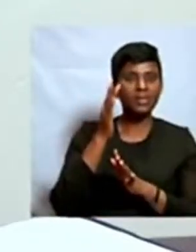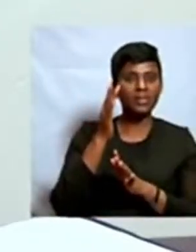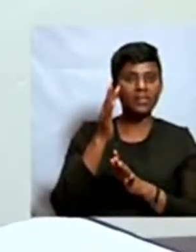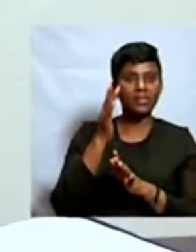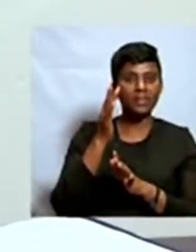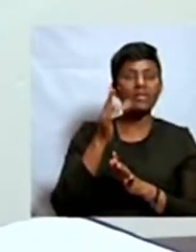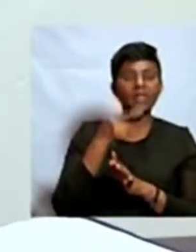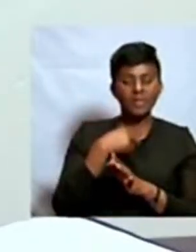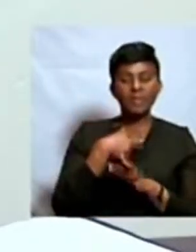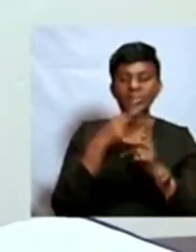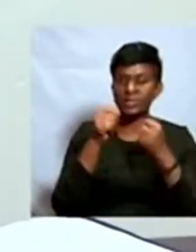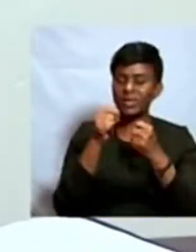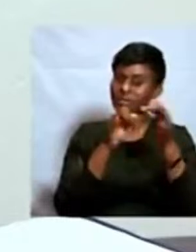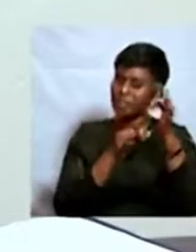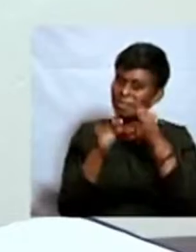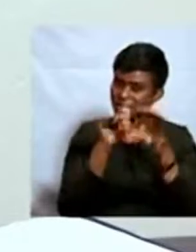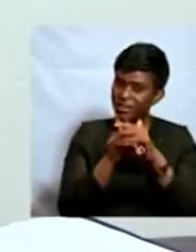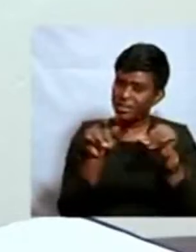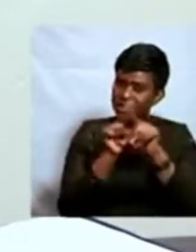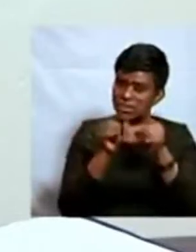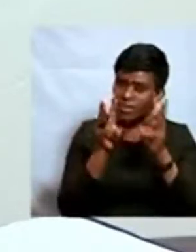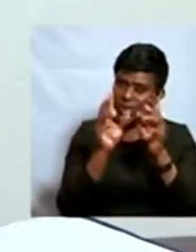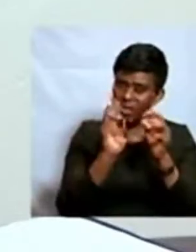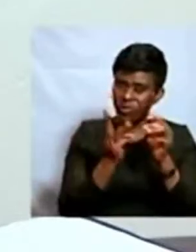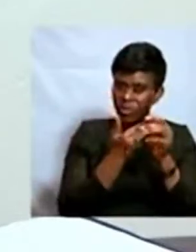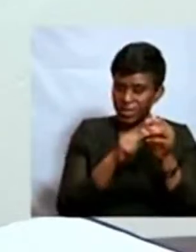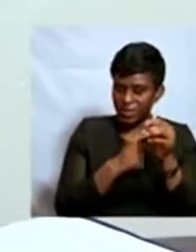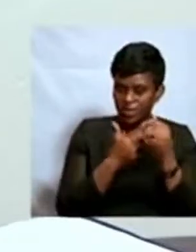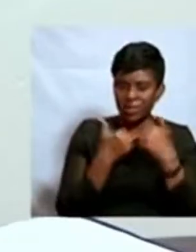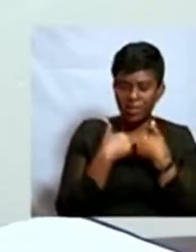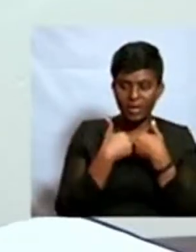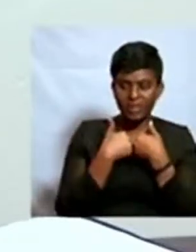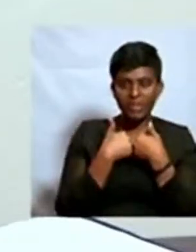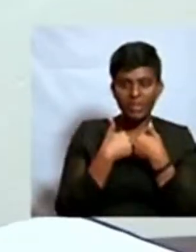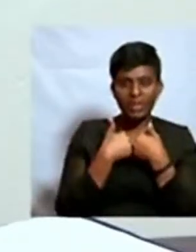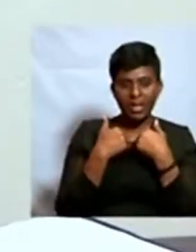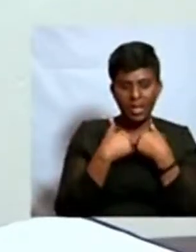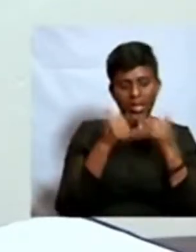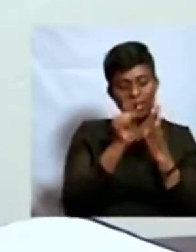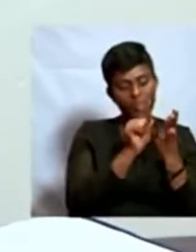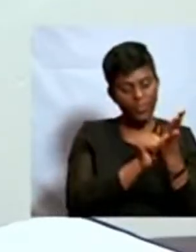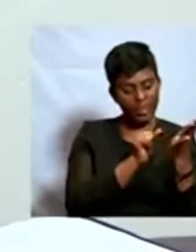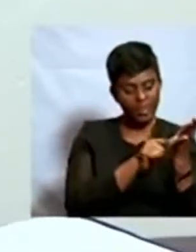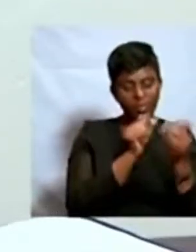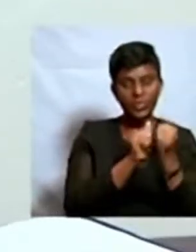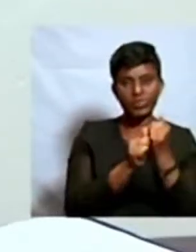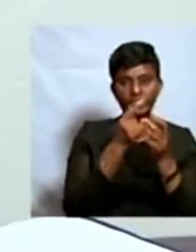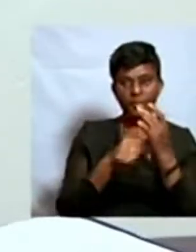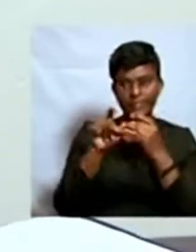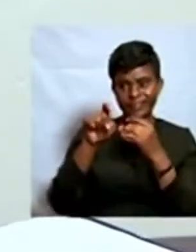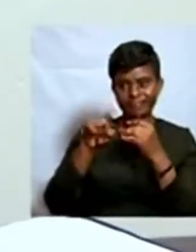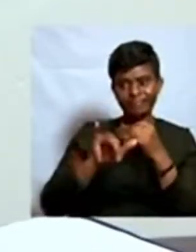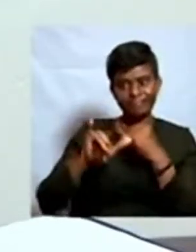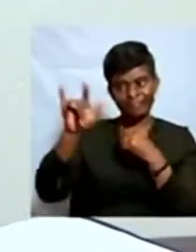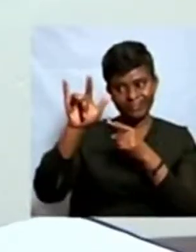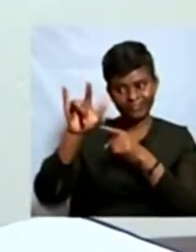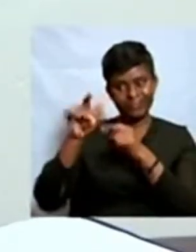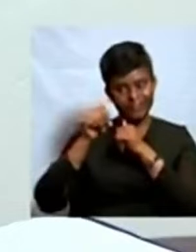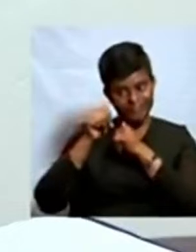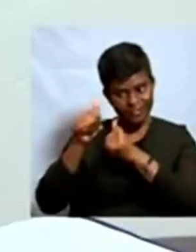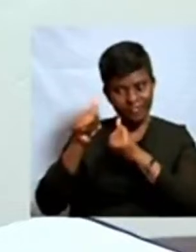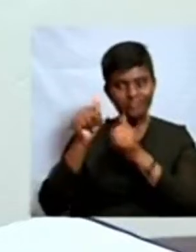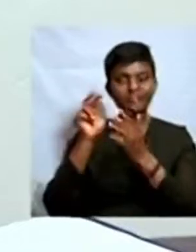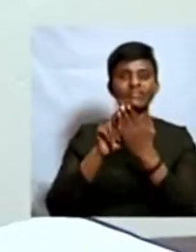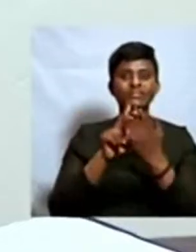So I try to explain in the same way that we have our bill here which requires airlines to follow